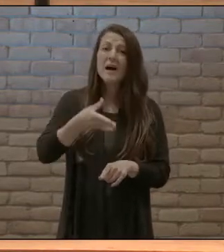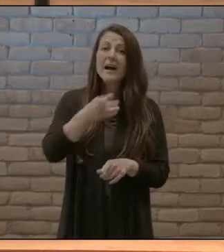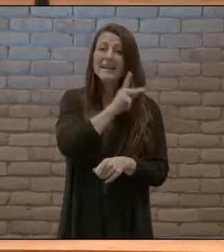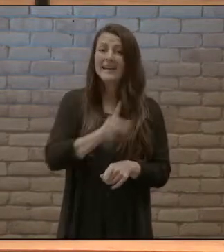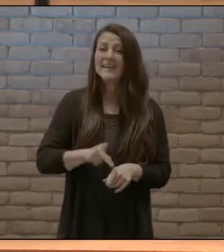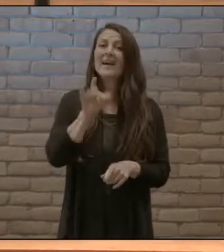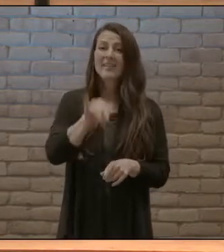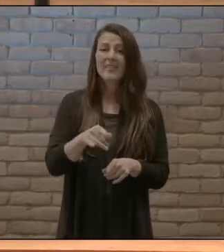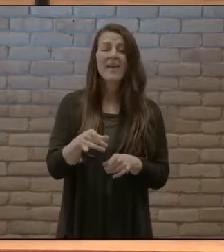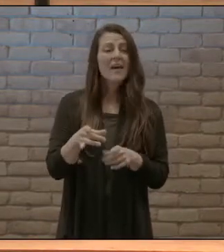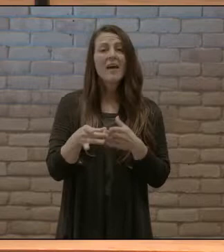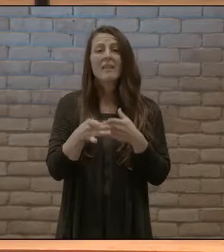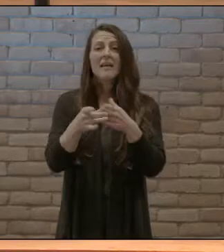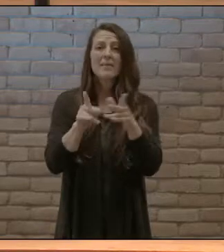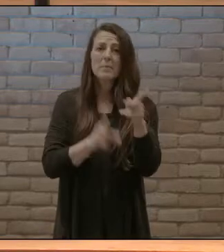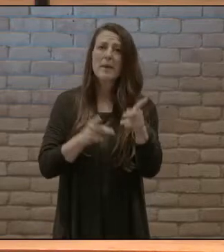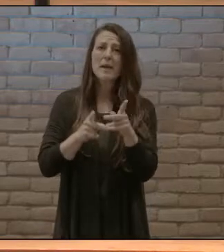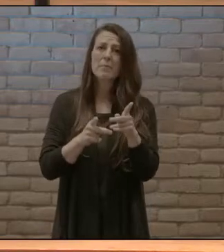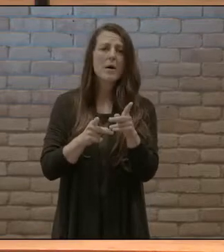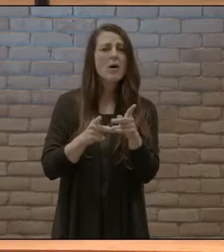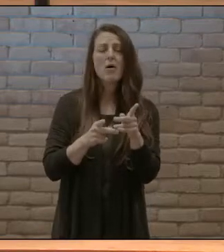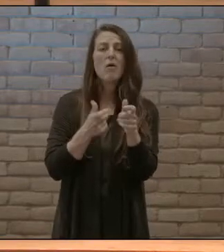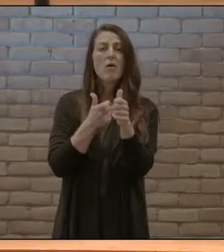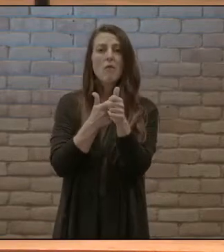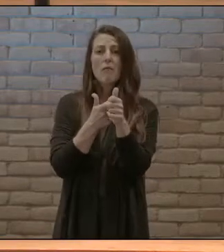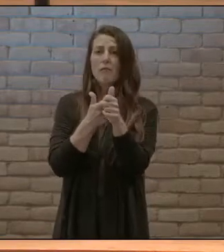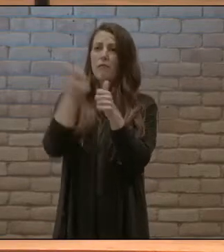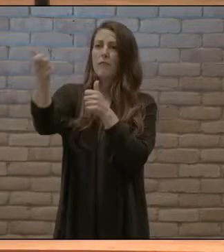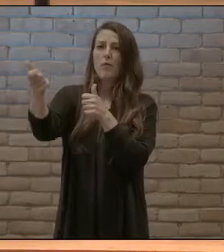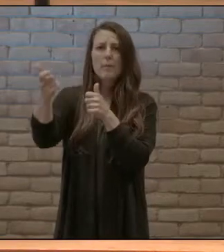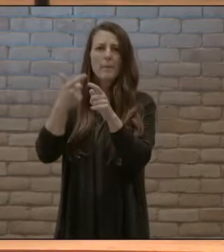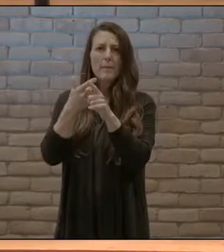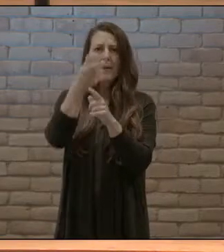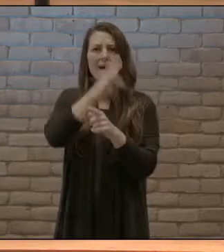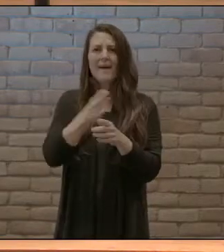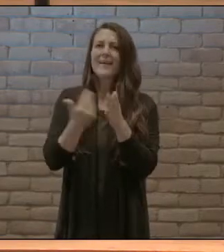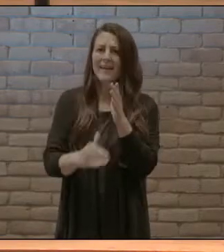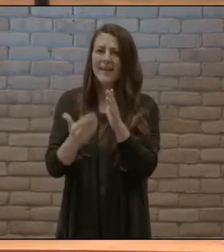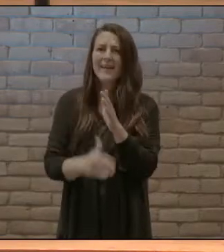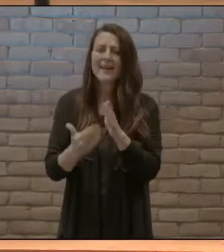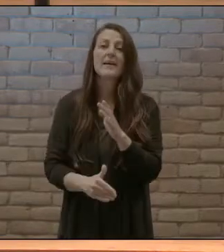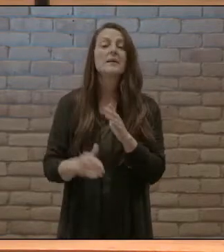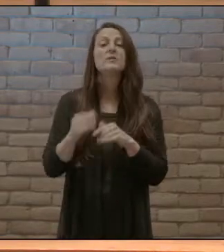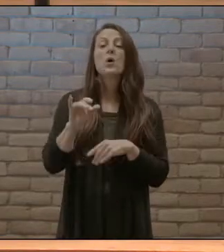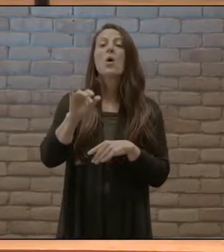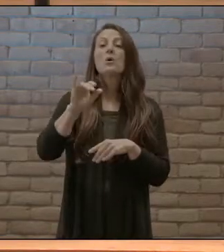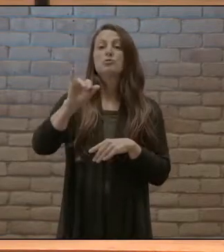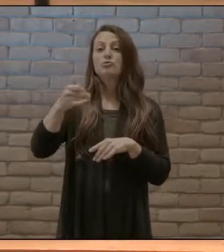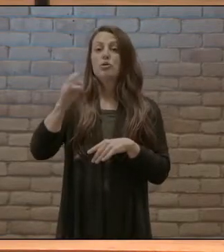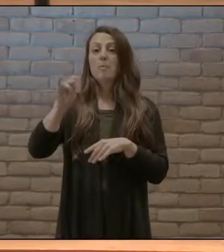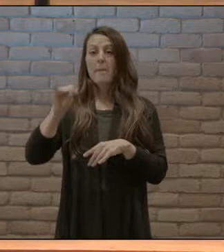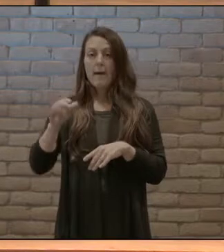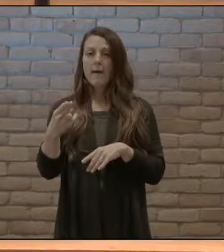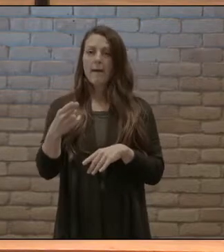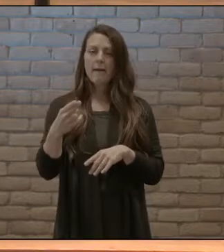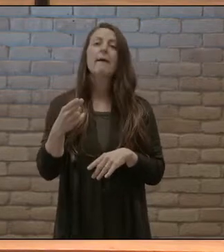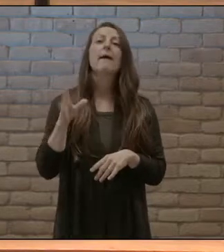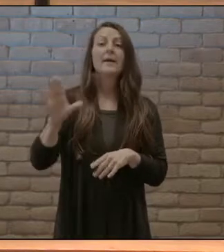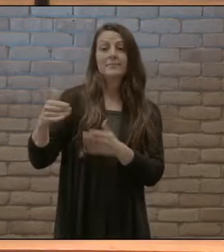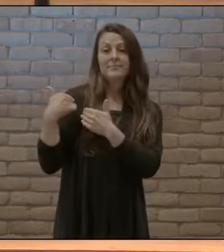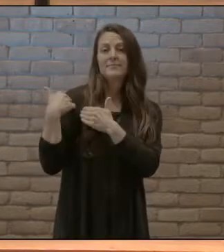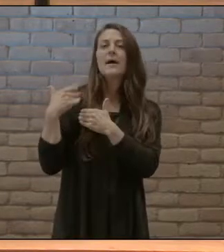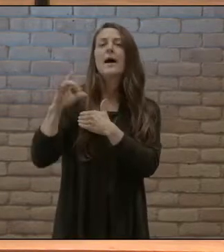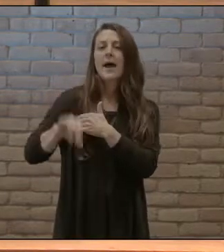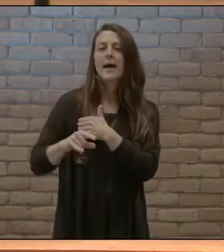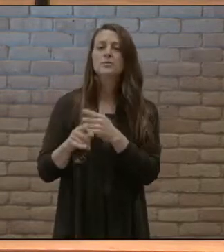them away from God again and again and again. And so Jeremiah had the unenviable task of